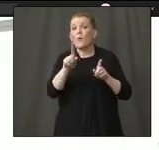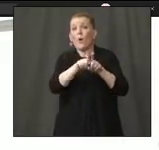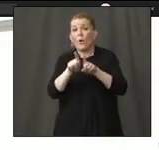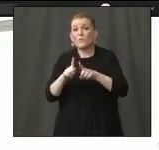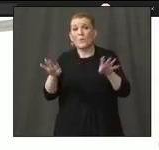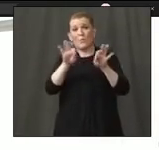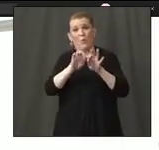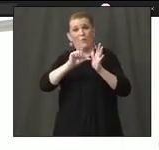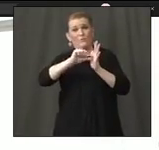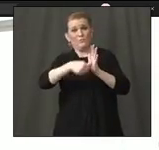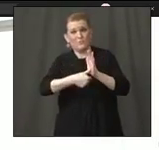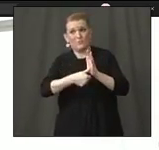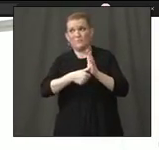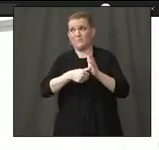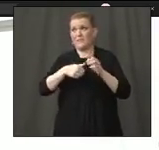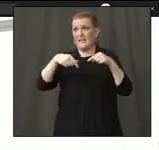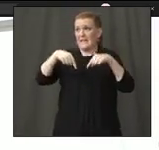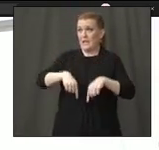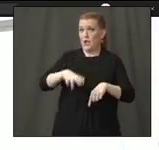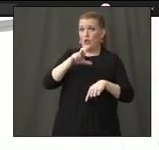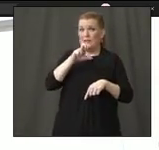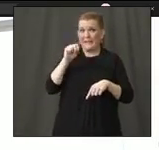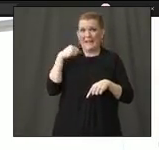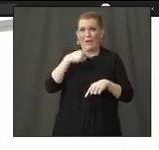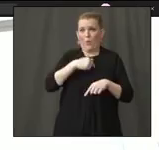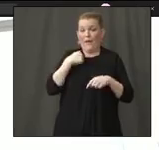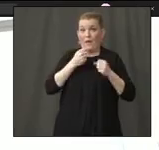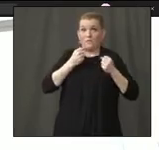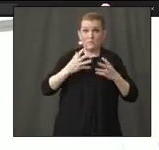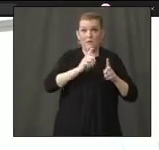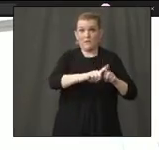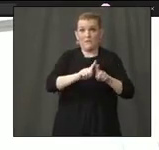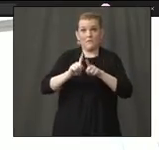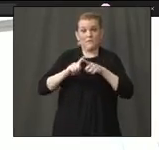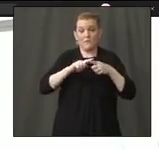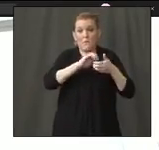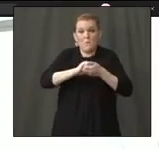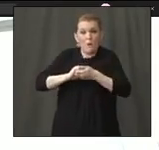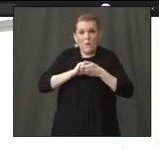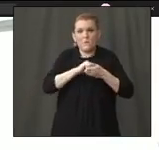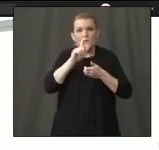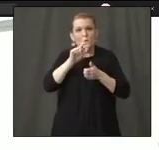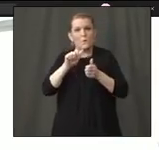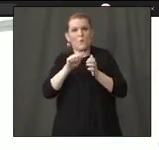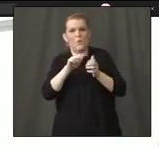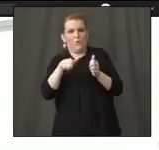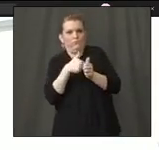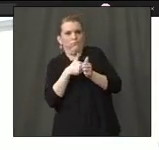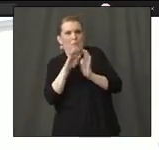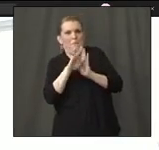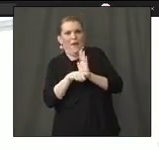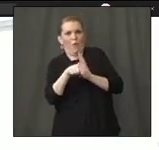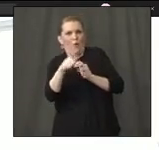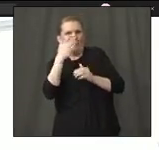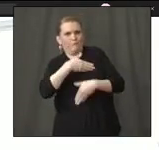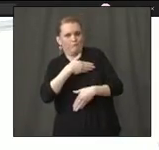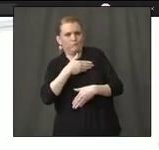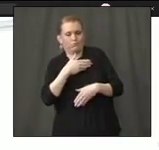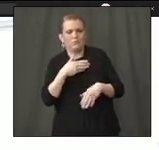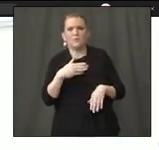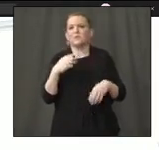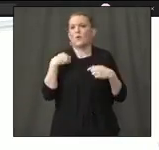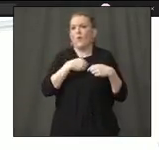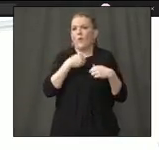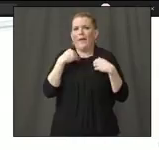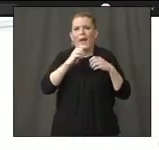ecosystem here, the Connecticut Business Development Center, the Women's Business Development Center, the Spanish American